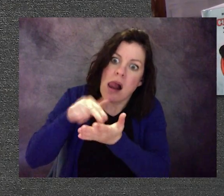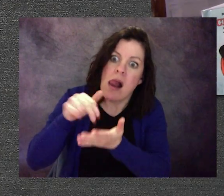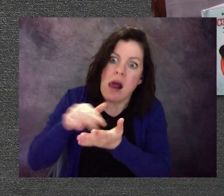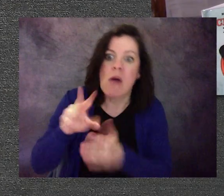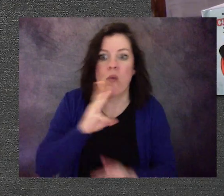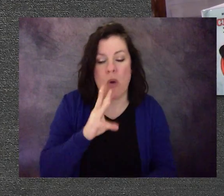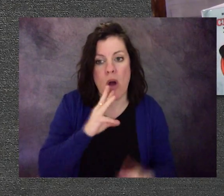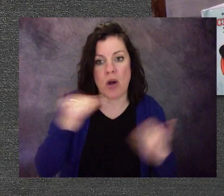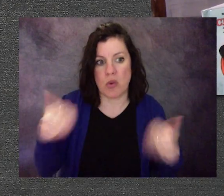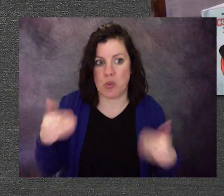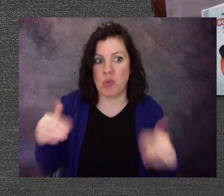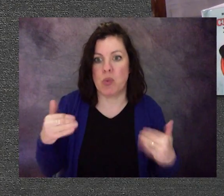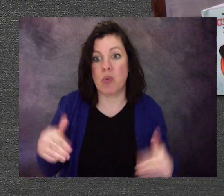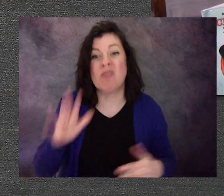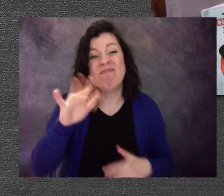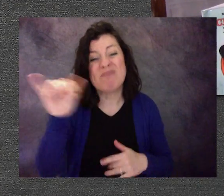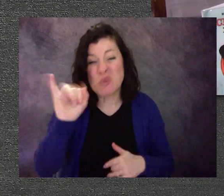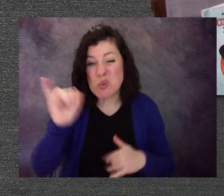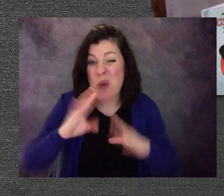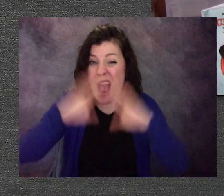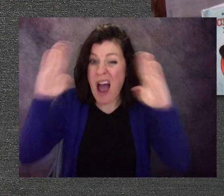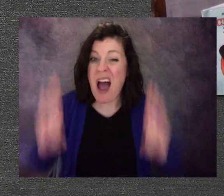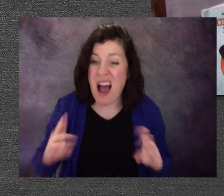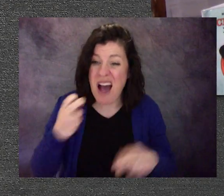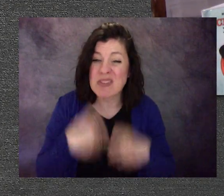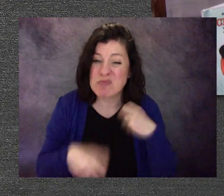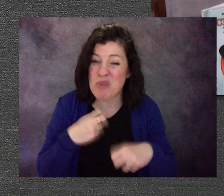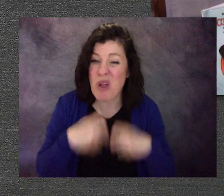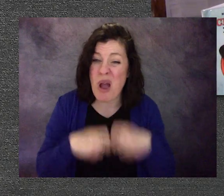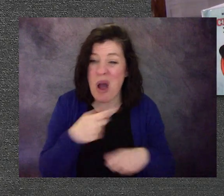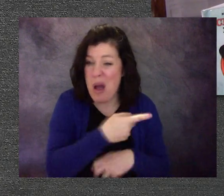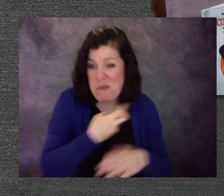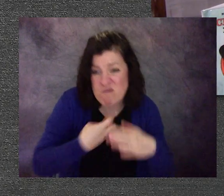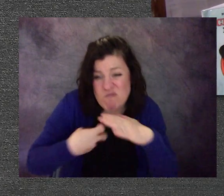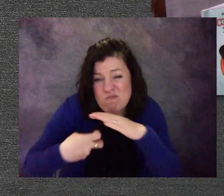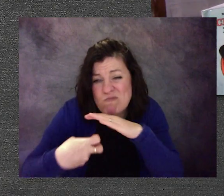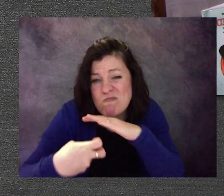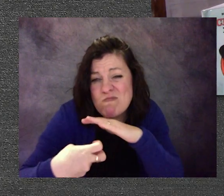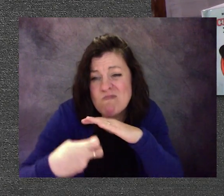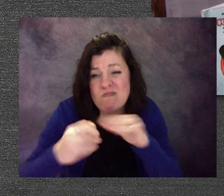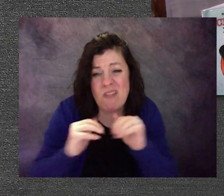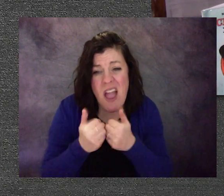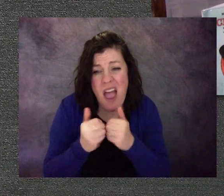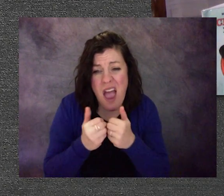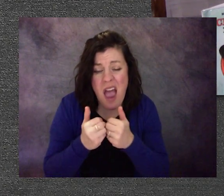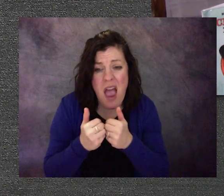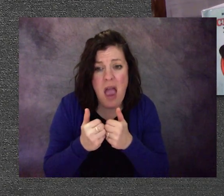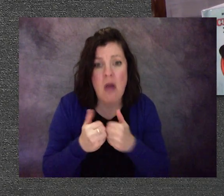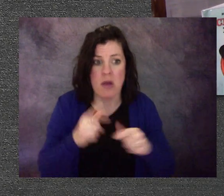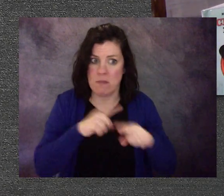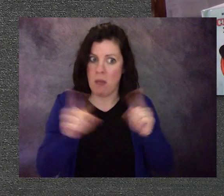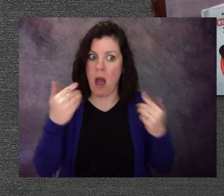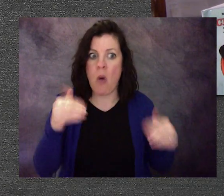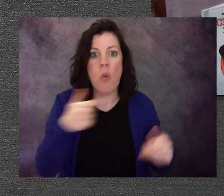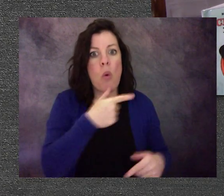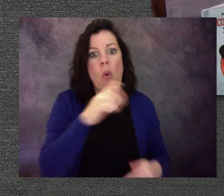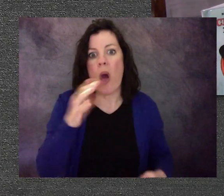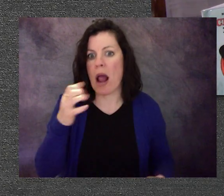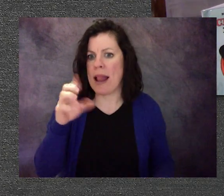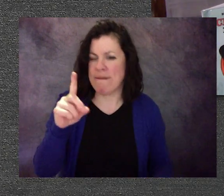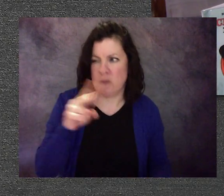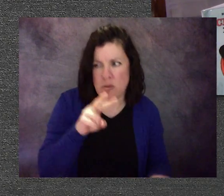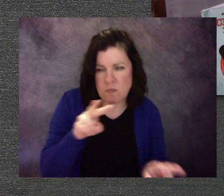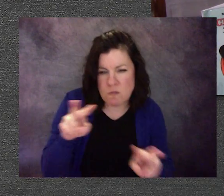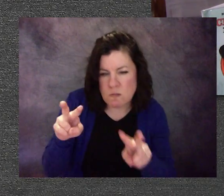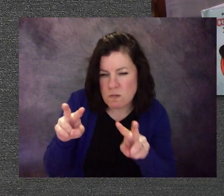a problem too. But he's very good at being a watchdog. Look at that. Look at that